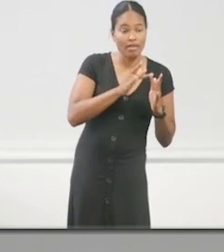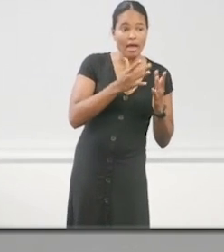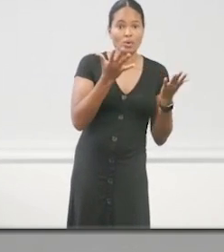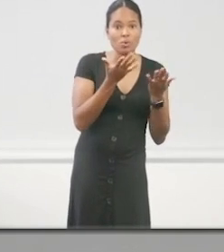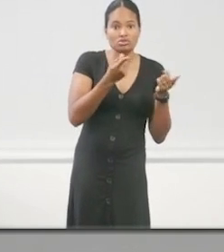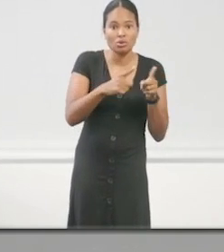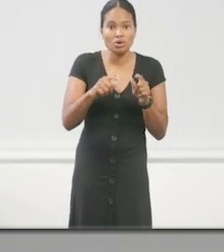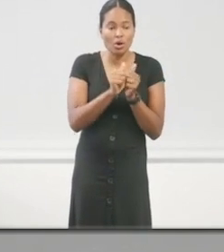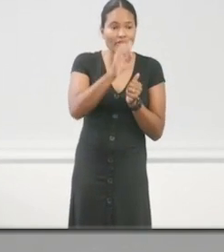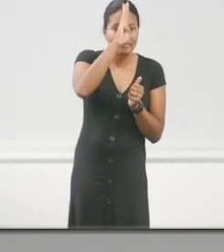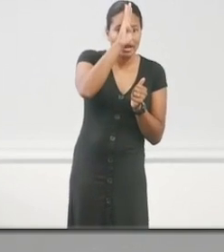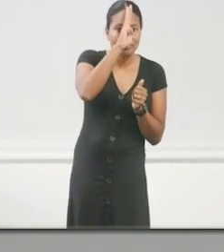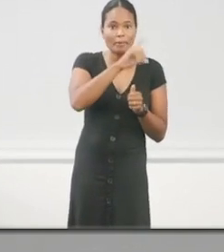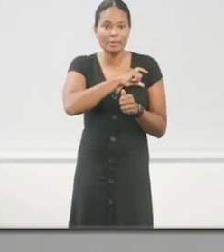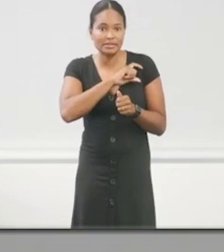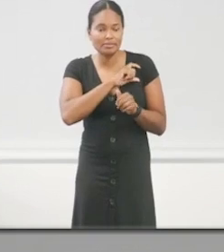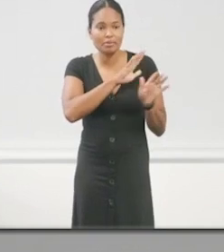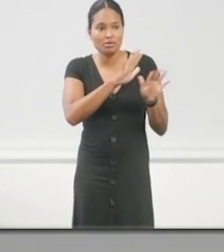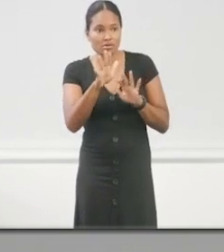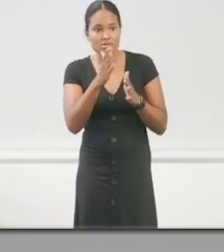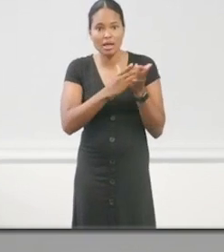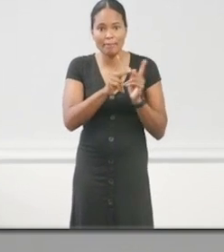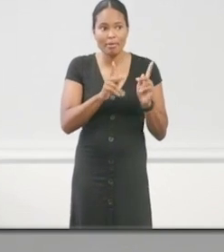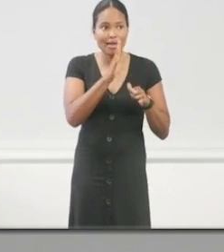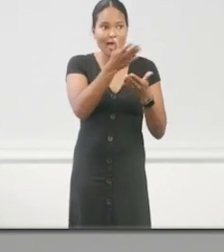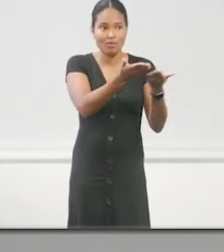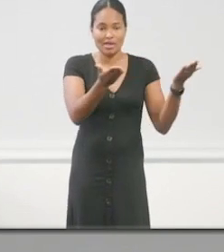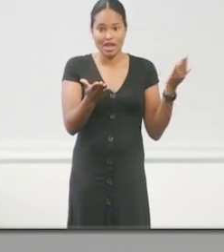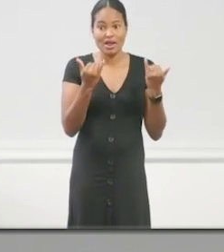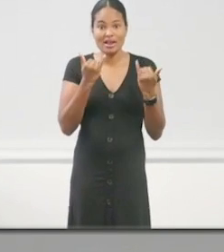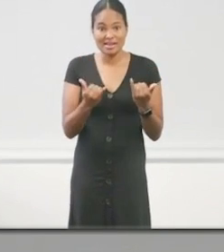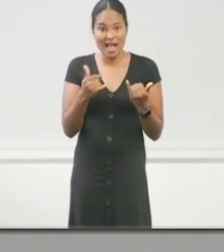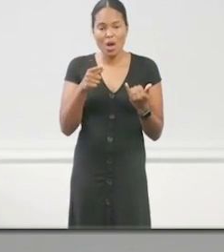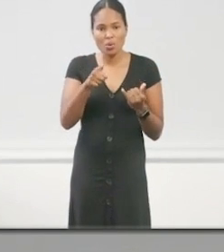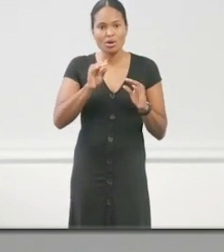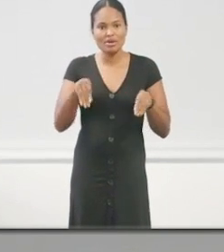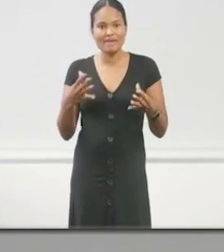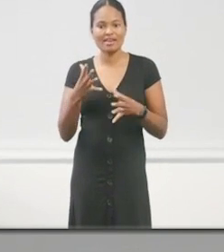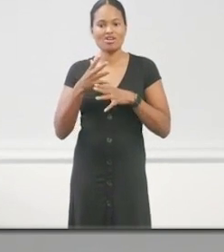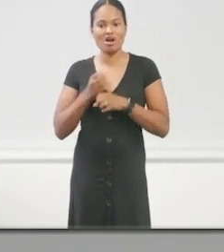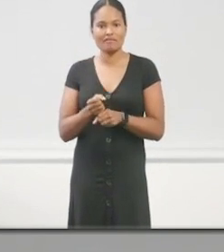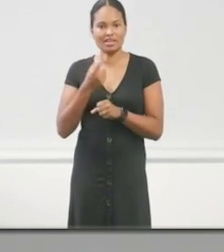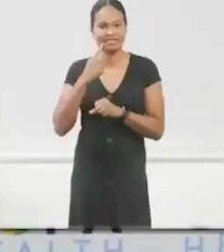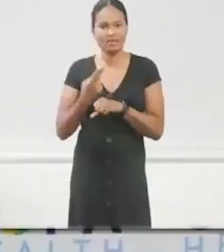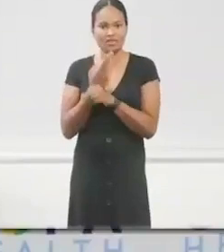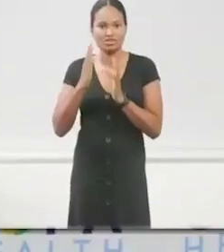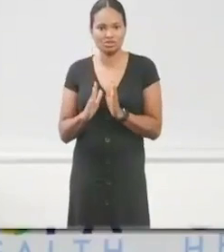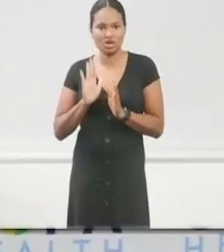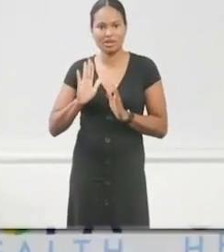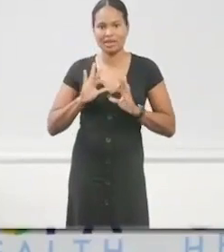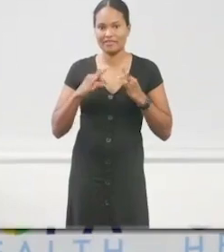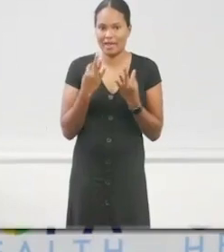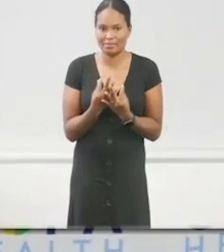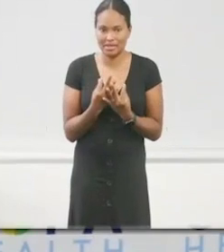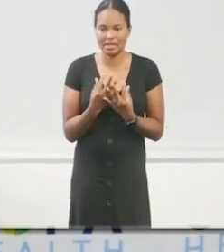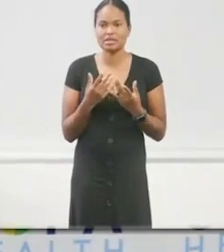other stakeholders and some of those other folks out there, because then now you're also giving that confidence back to those end users and their families that look at some of the